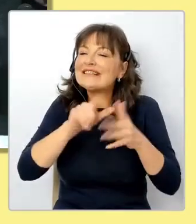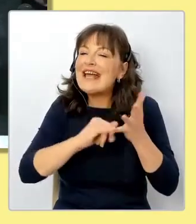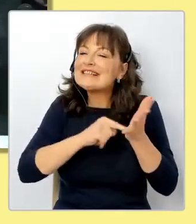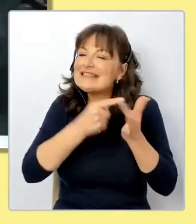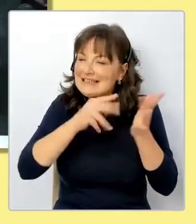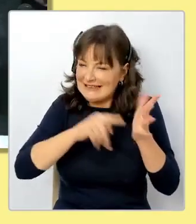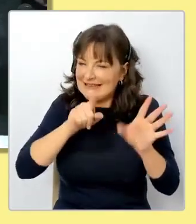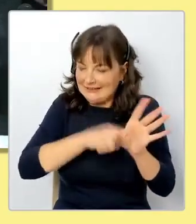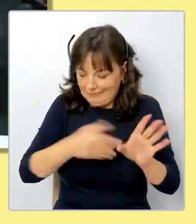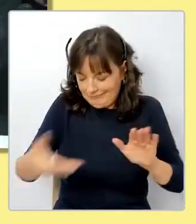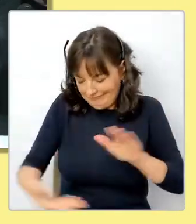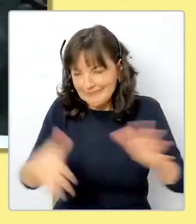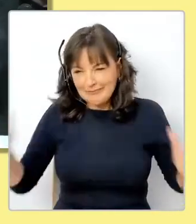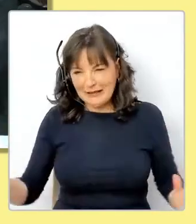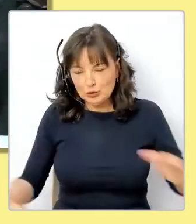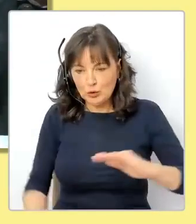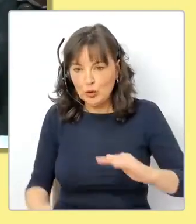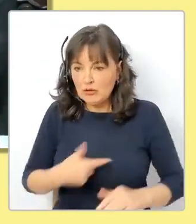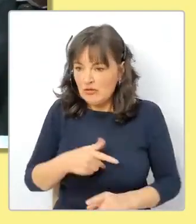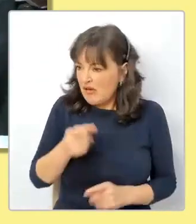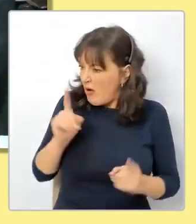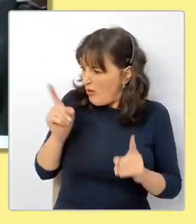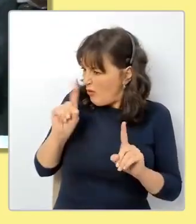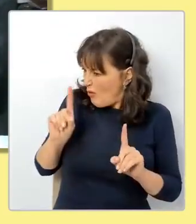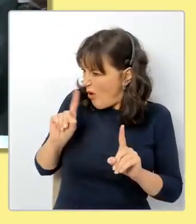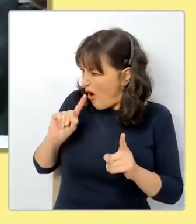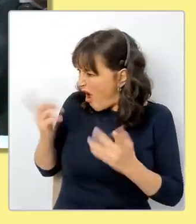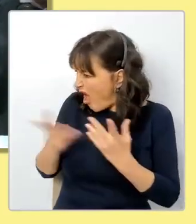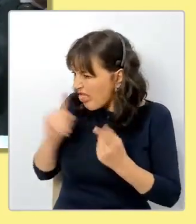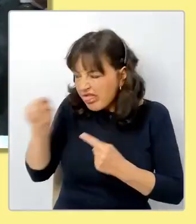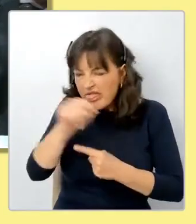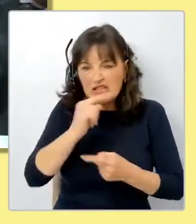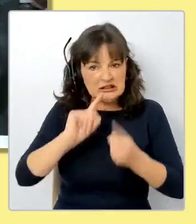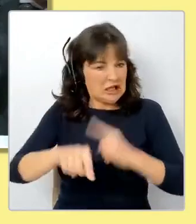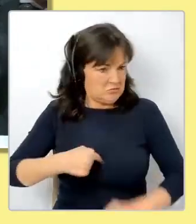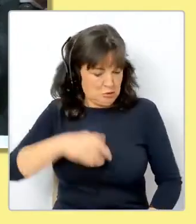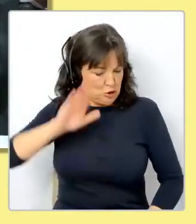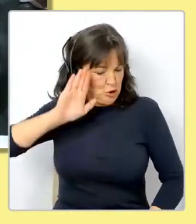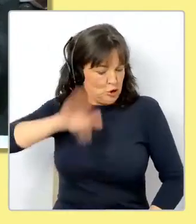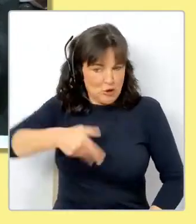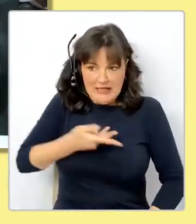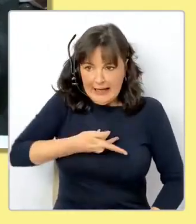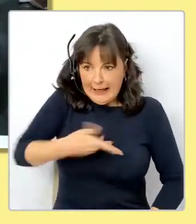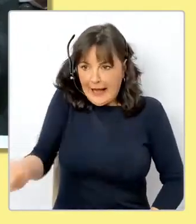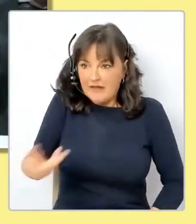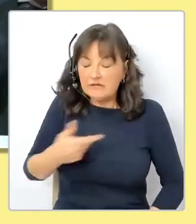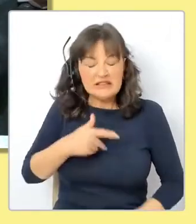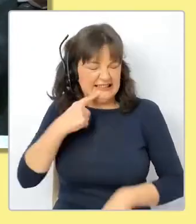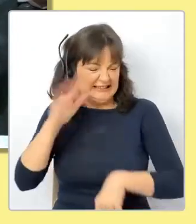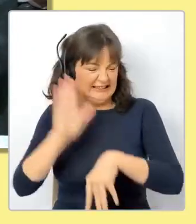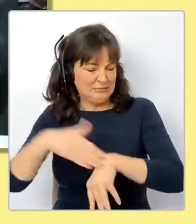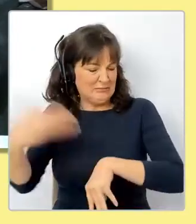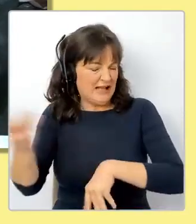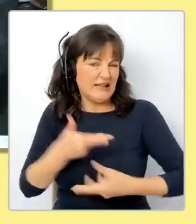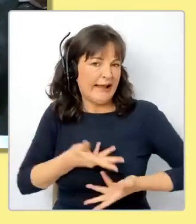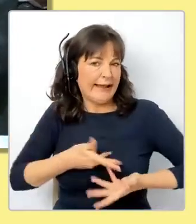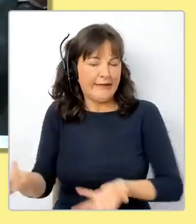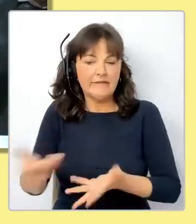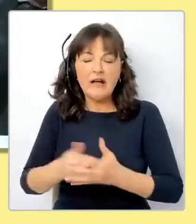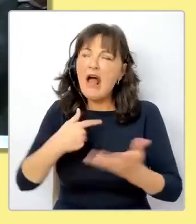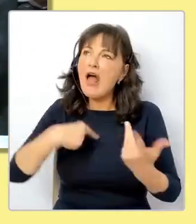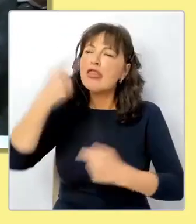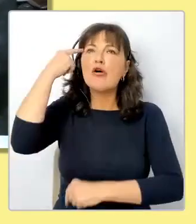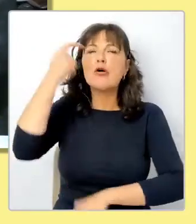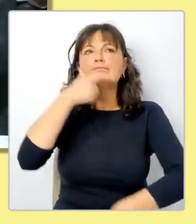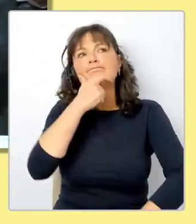say about it? And I said, well, what's everyone else saying? And they said, well, some people are saying we should definitely not give it. And some people are saying it doesn't matter and just give it. So I thought, well,